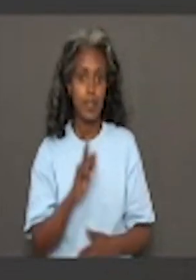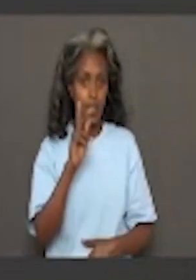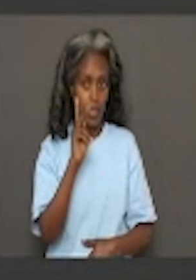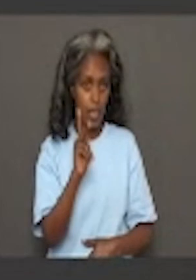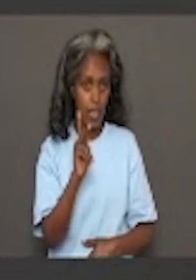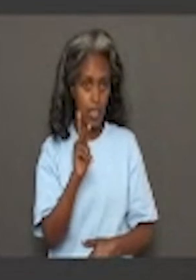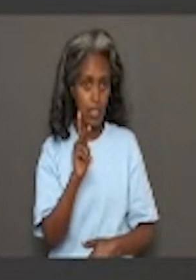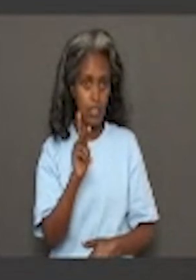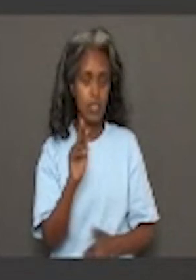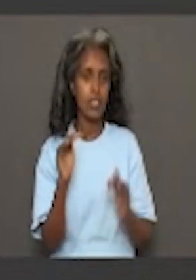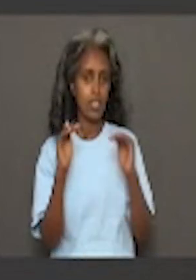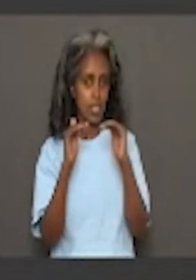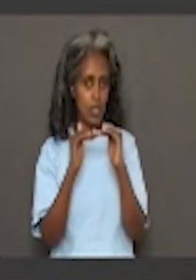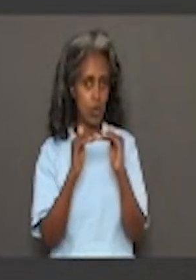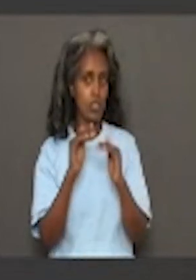0.381.